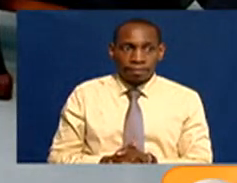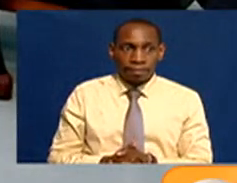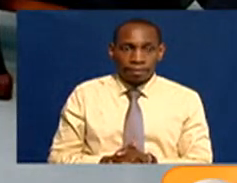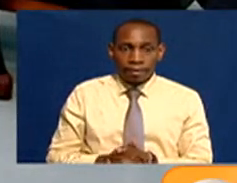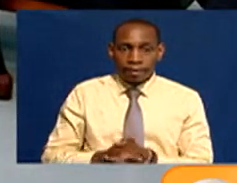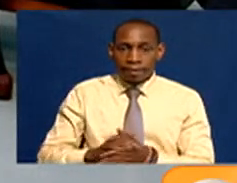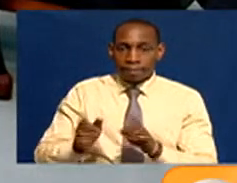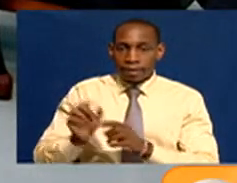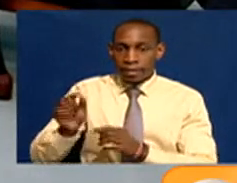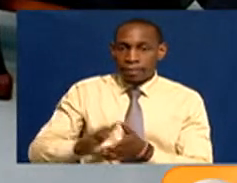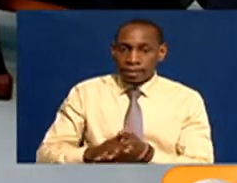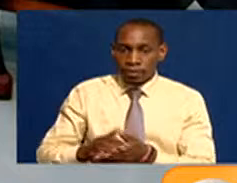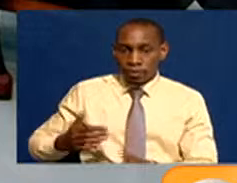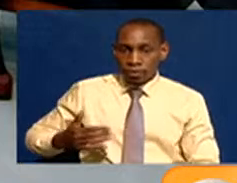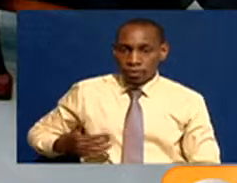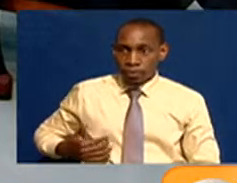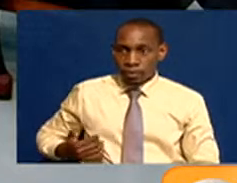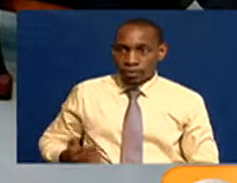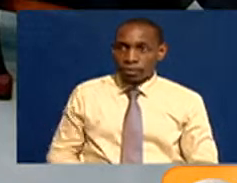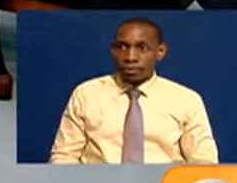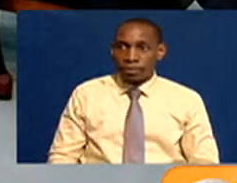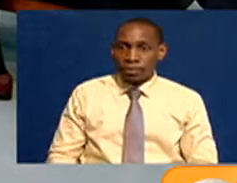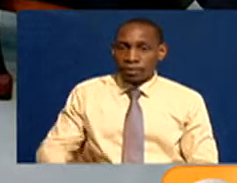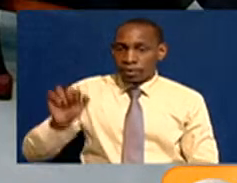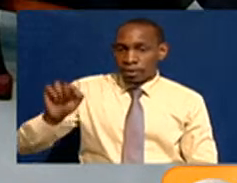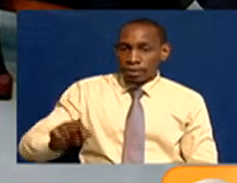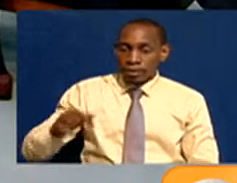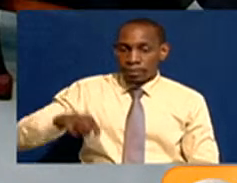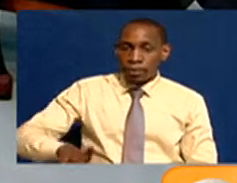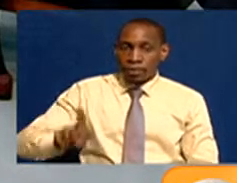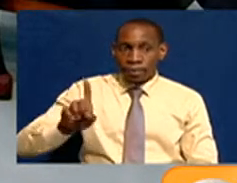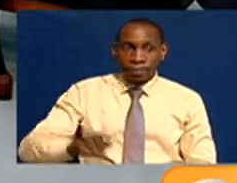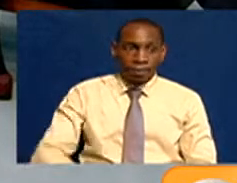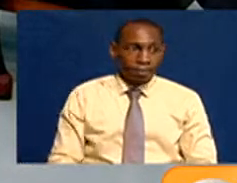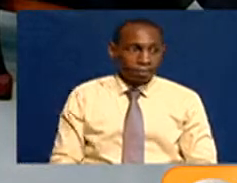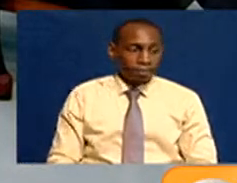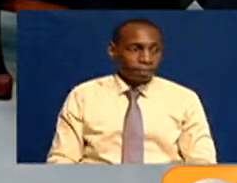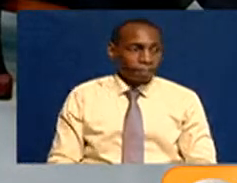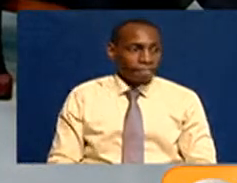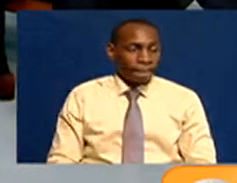Gatundu South without a big family to it. Yeah. That's really bottom up. Thank you. Yeah.